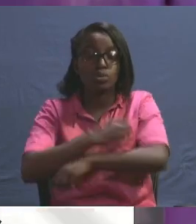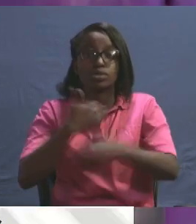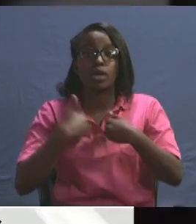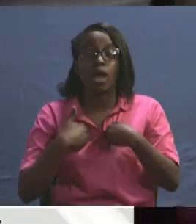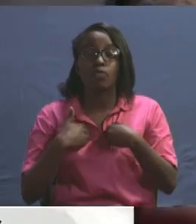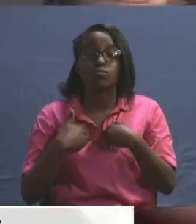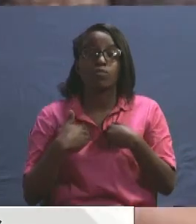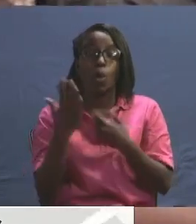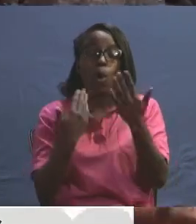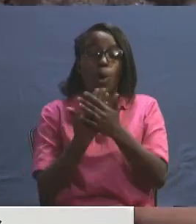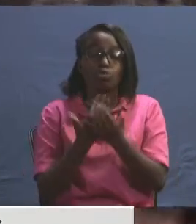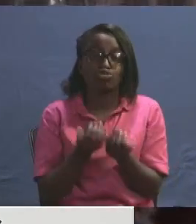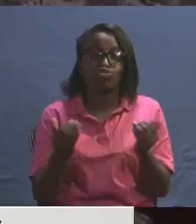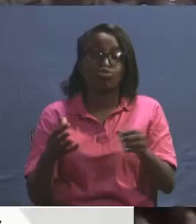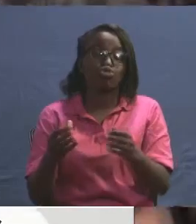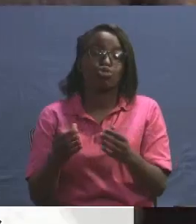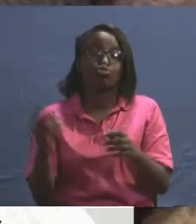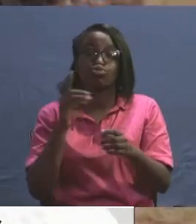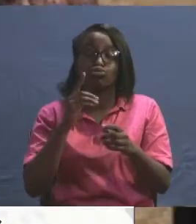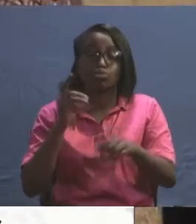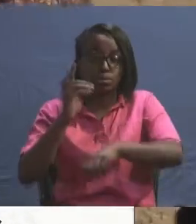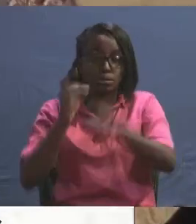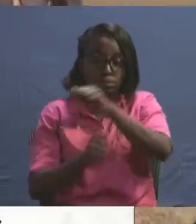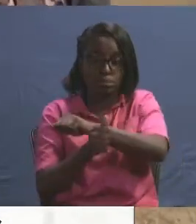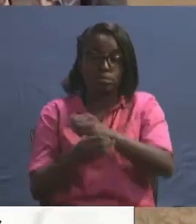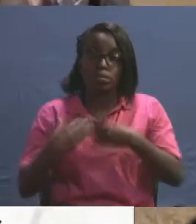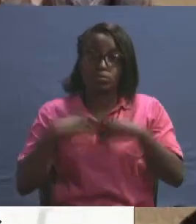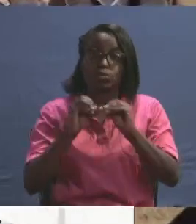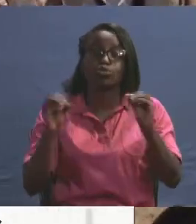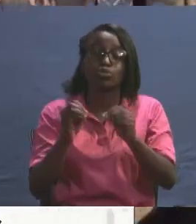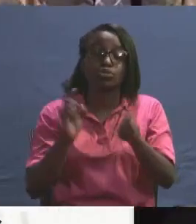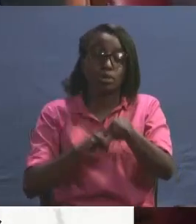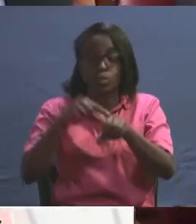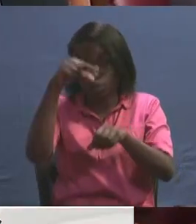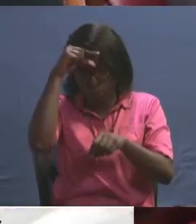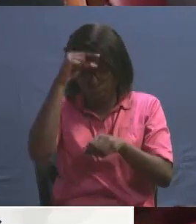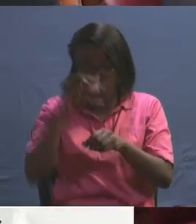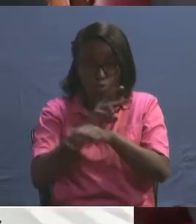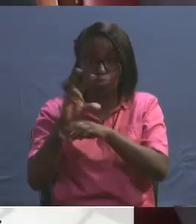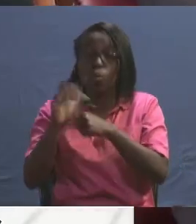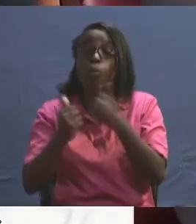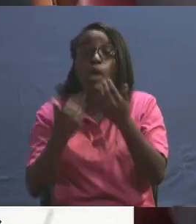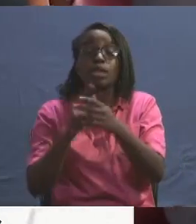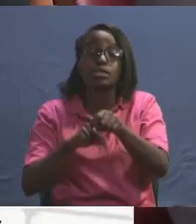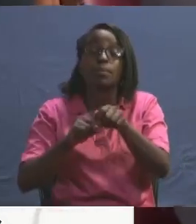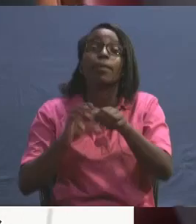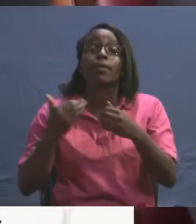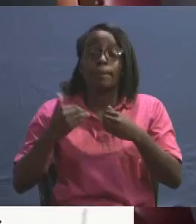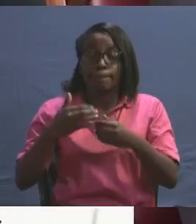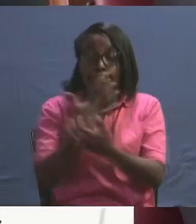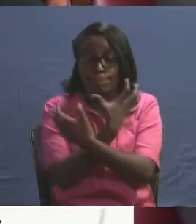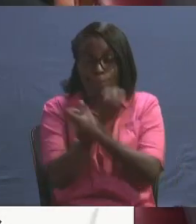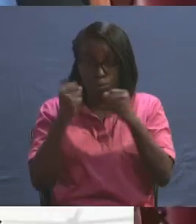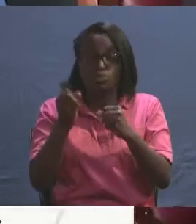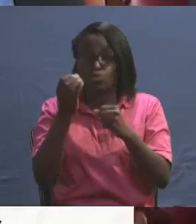hatari. Gachagua acknowledged the hurdles the government has faced since they took office, but reaffirmed President Ruto's dedication